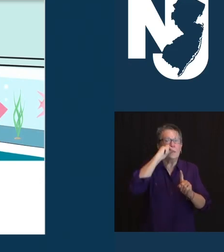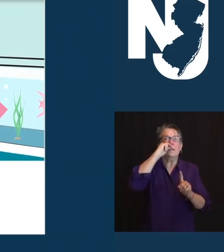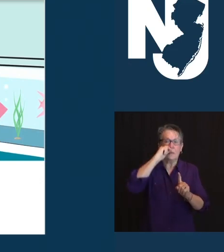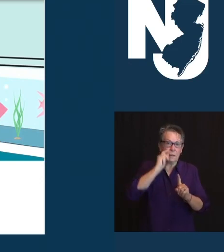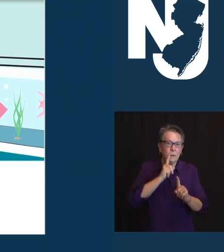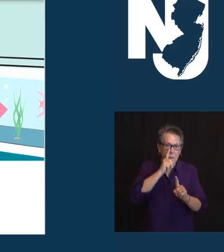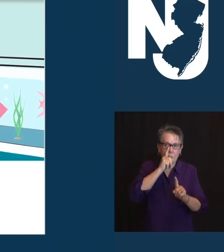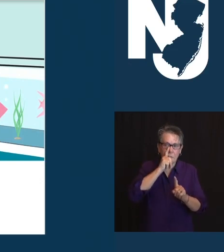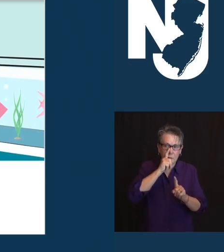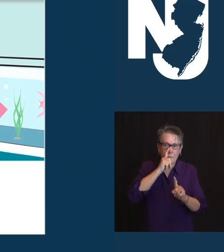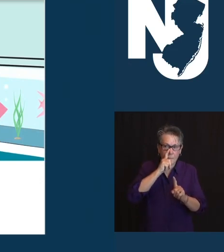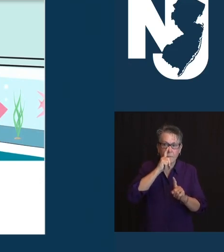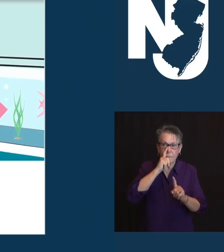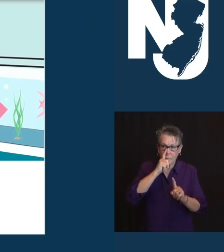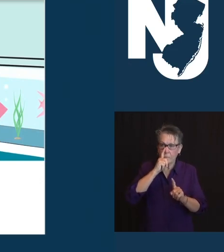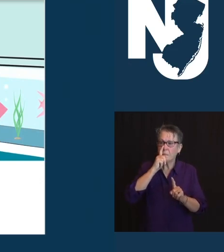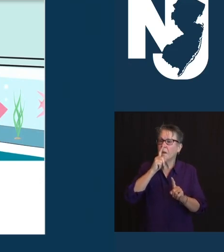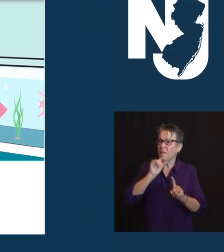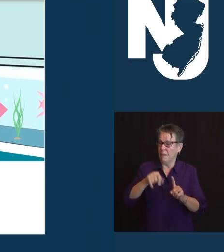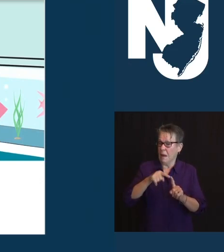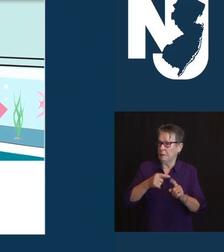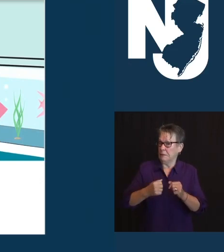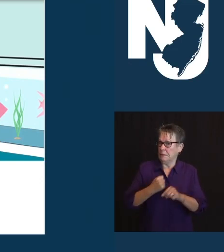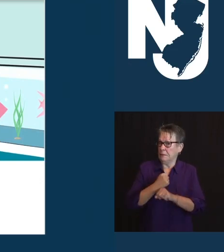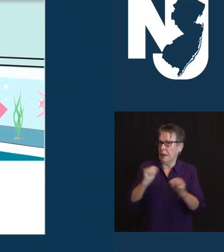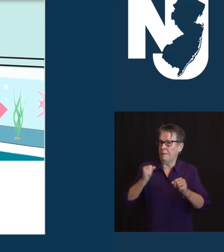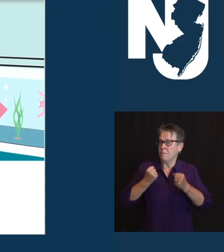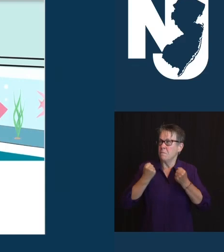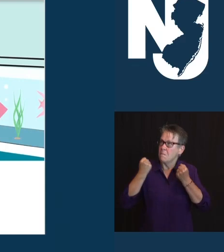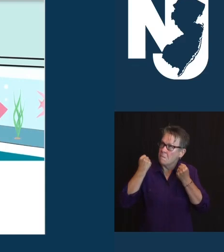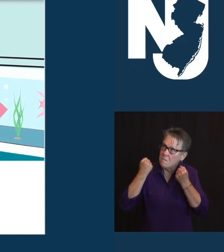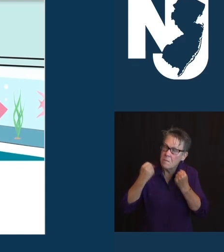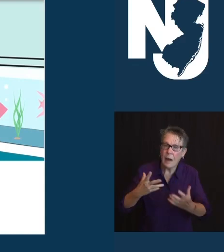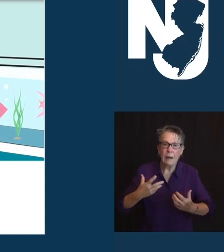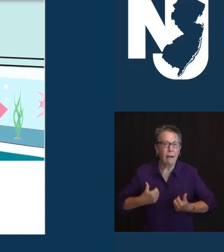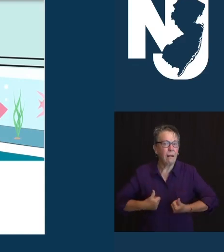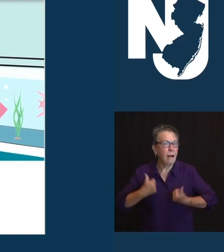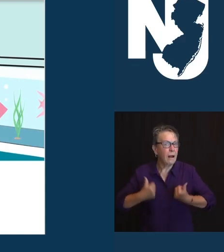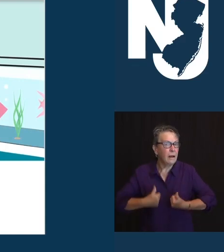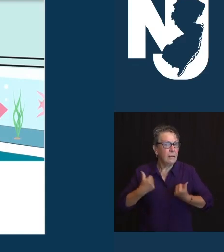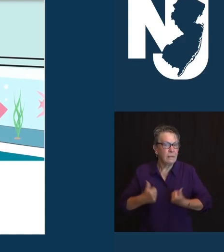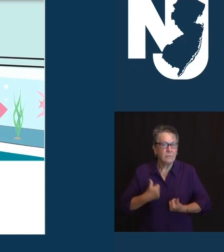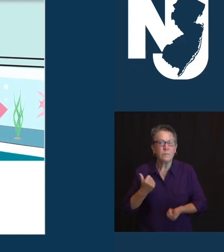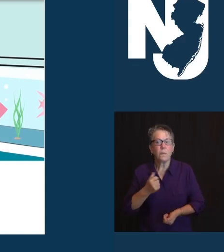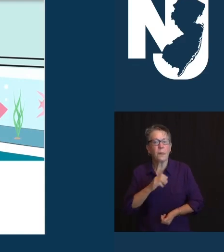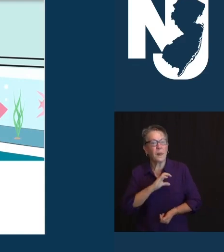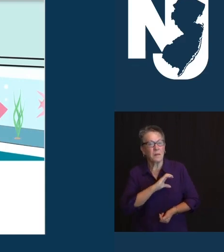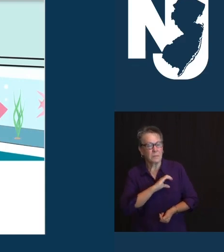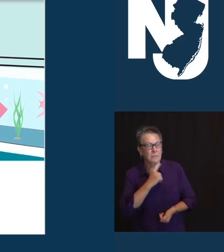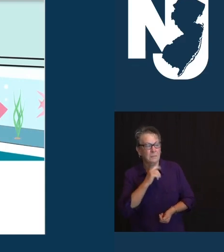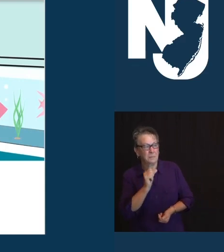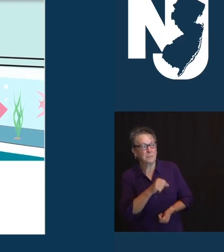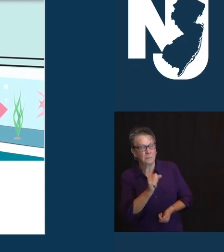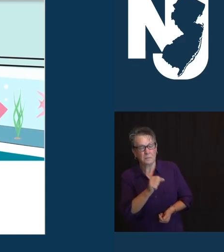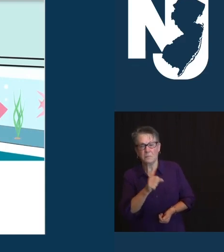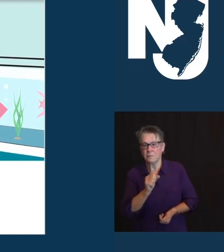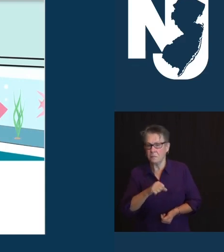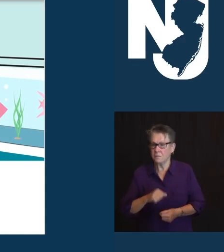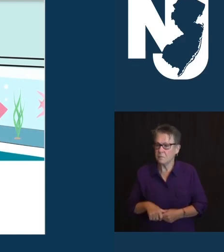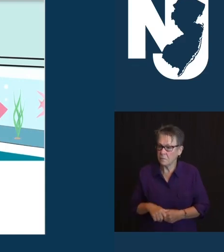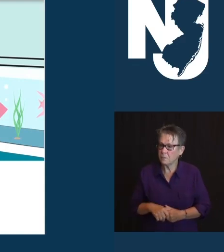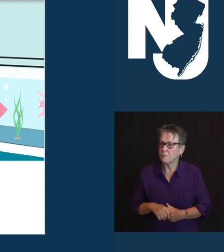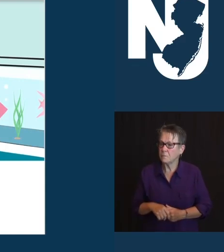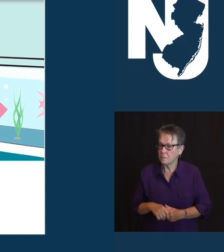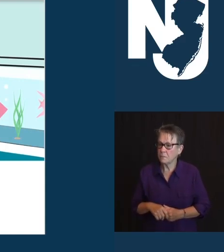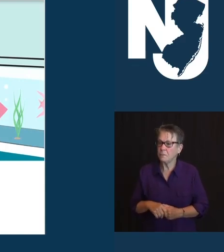every single day. Again, today, the Department of Human Services has opened up the window for families with children